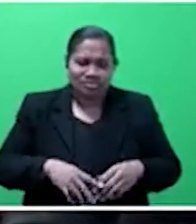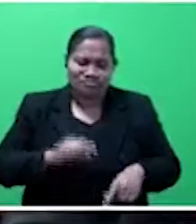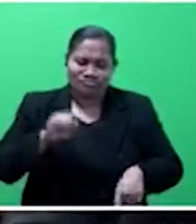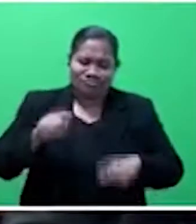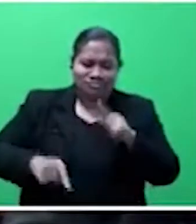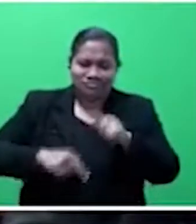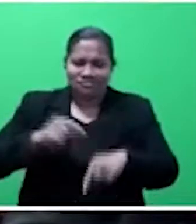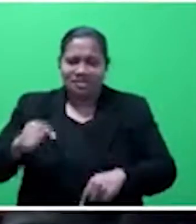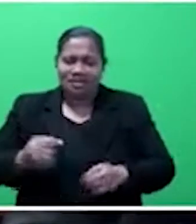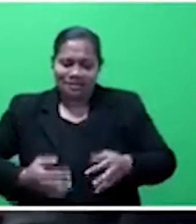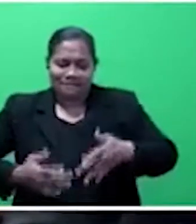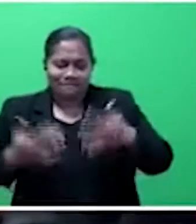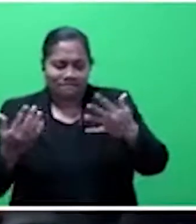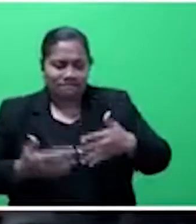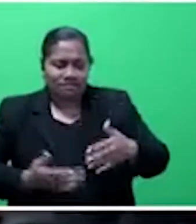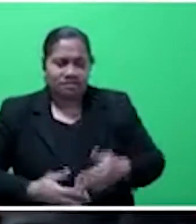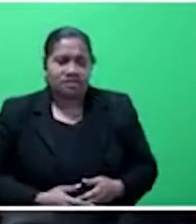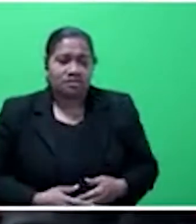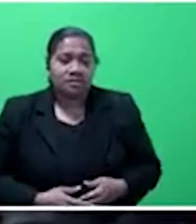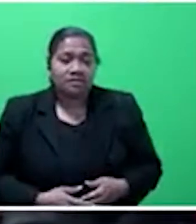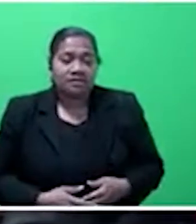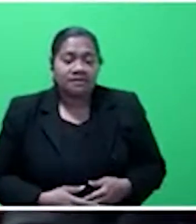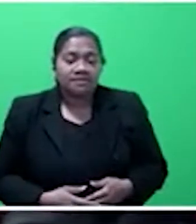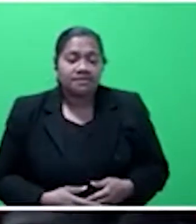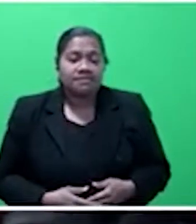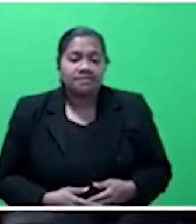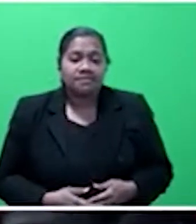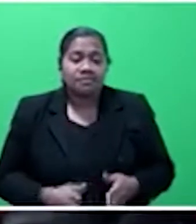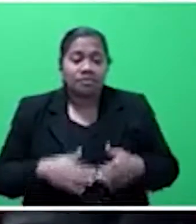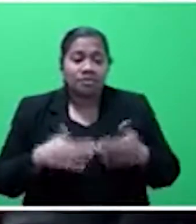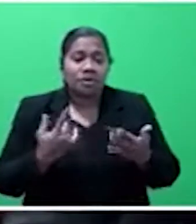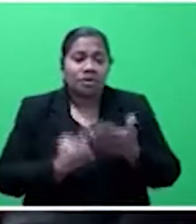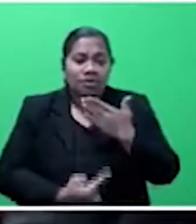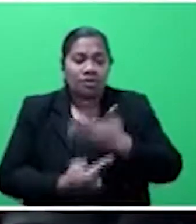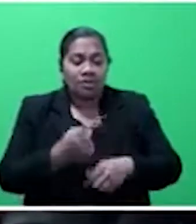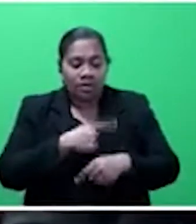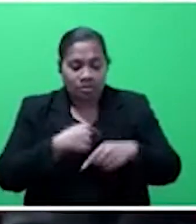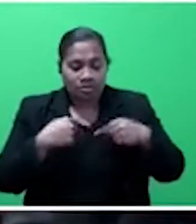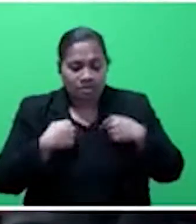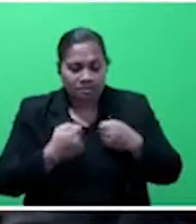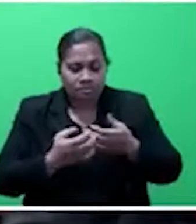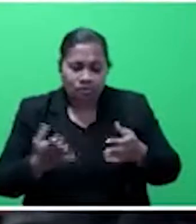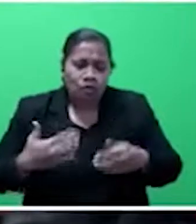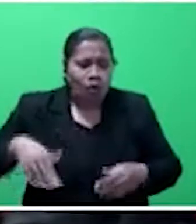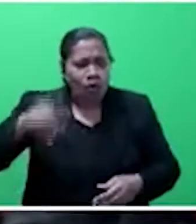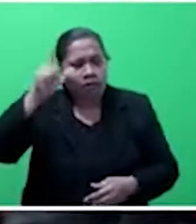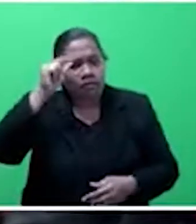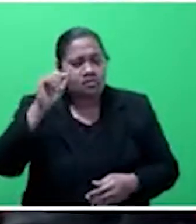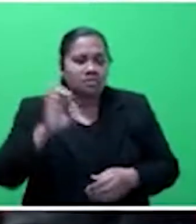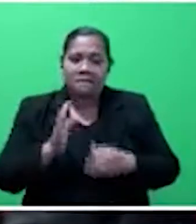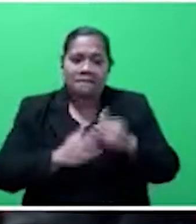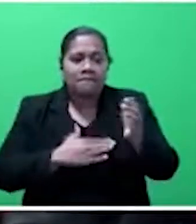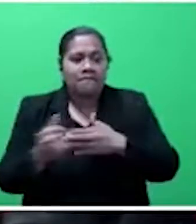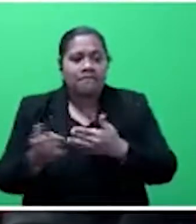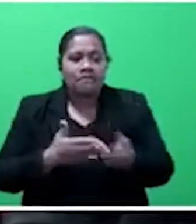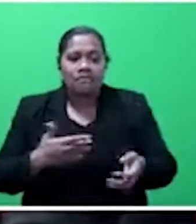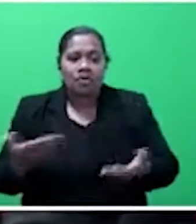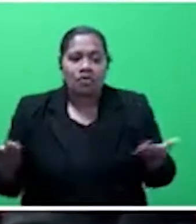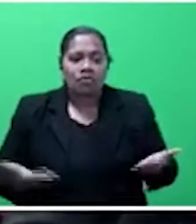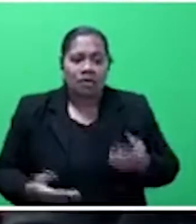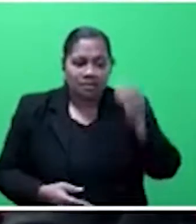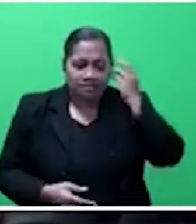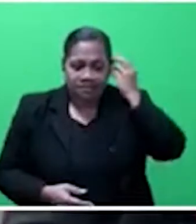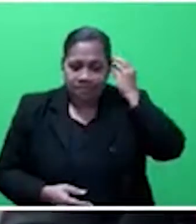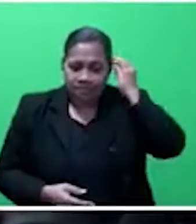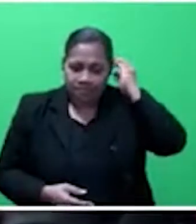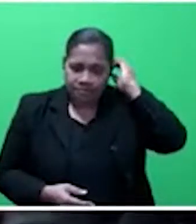services right to the doorsteps, Mr. Speaker, sir, of all Fijians, no matter where they are, and we will continue to